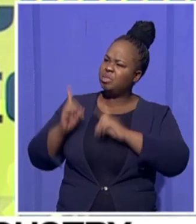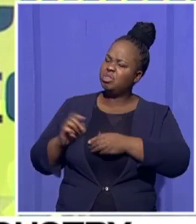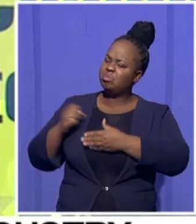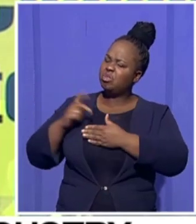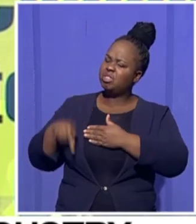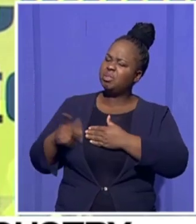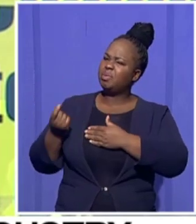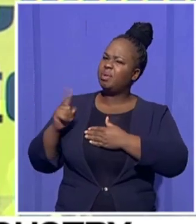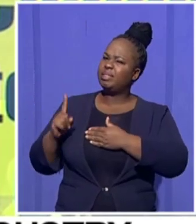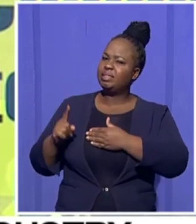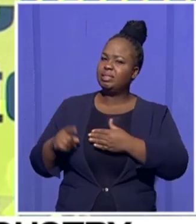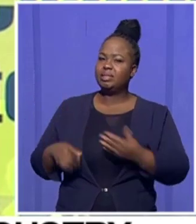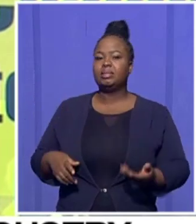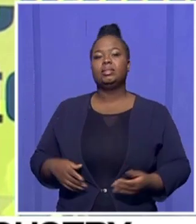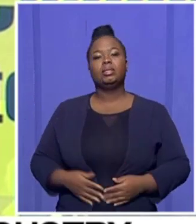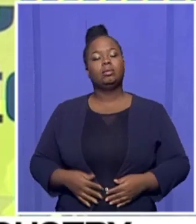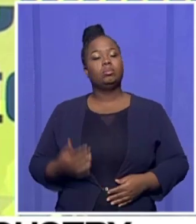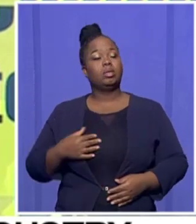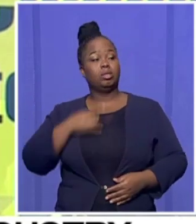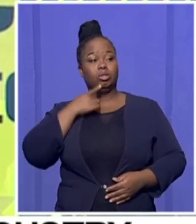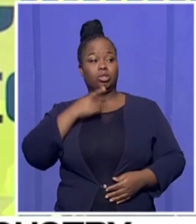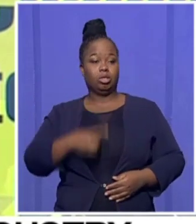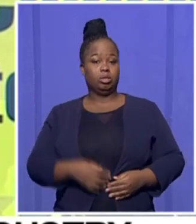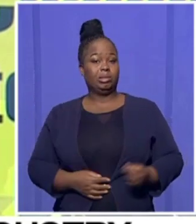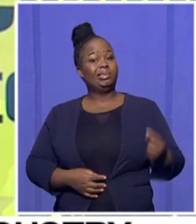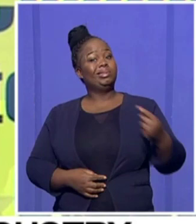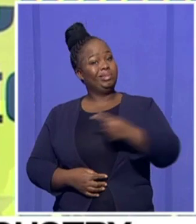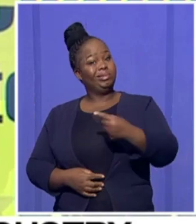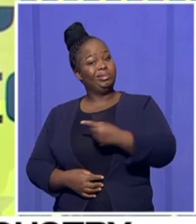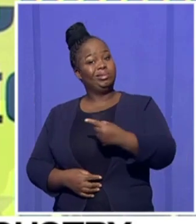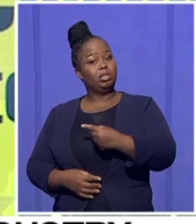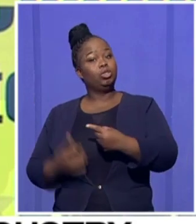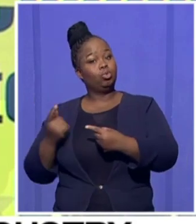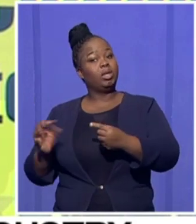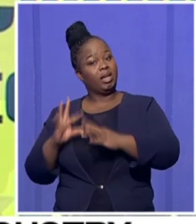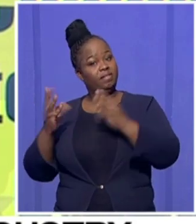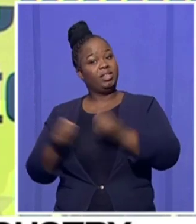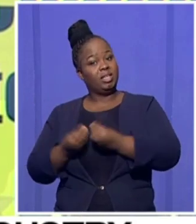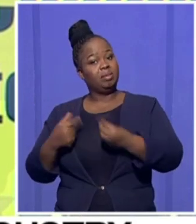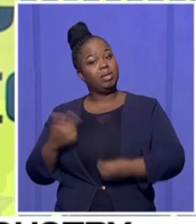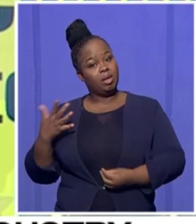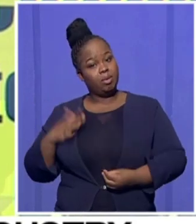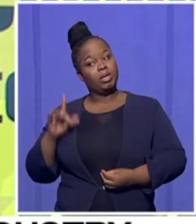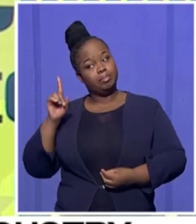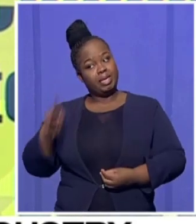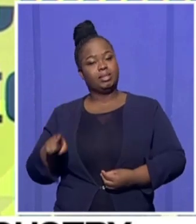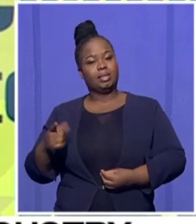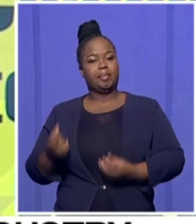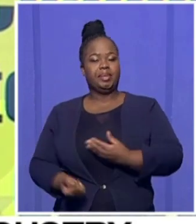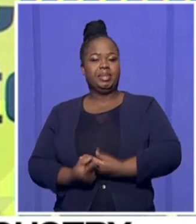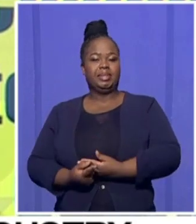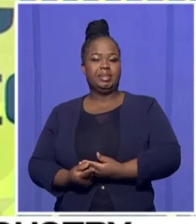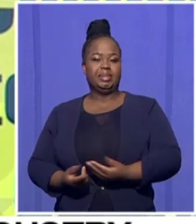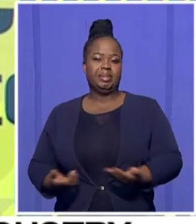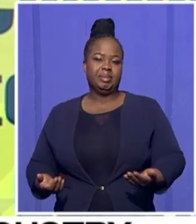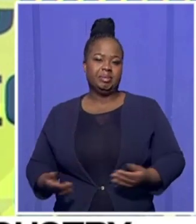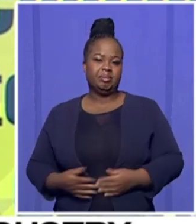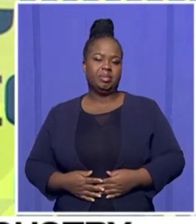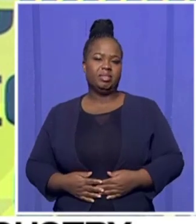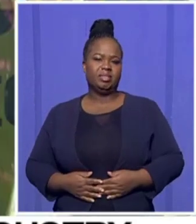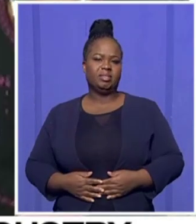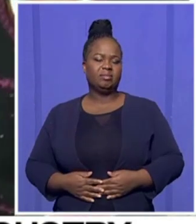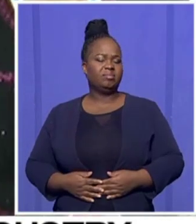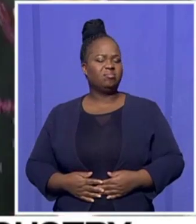do? And I said, he does everything that I want done. But Comrade Mpho